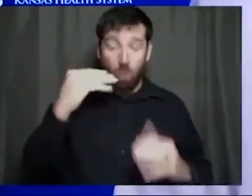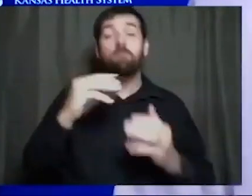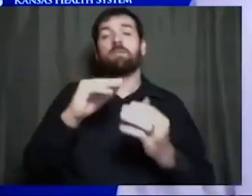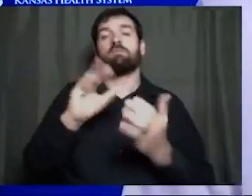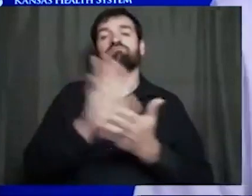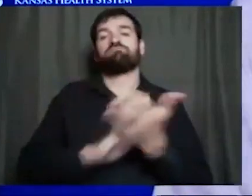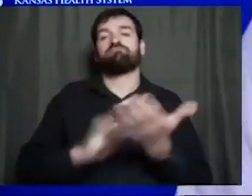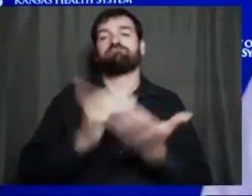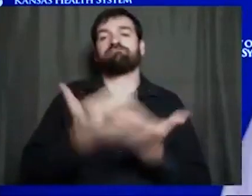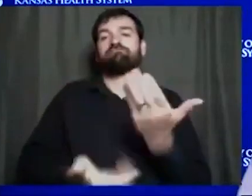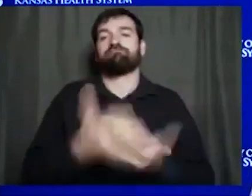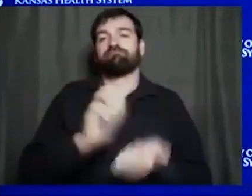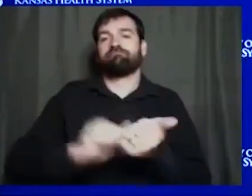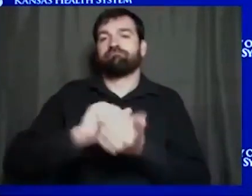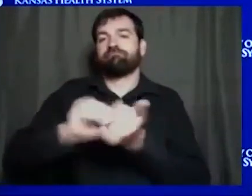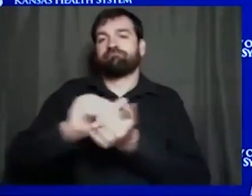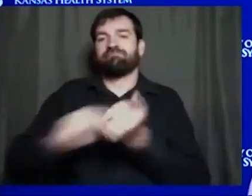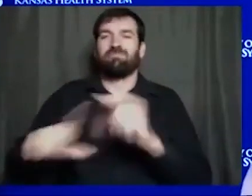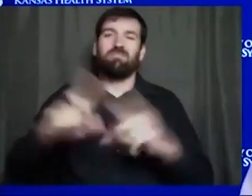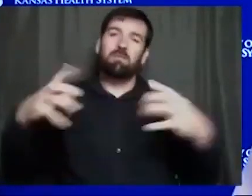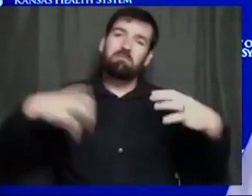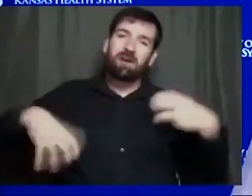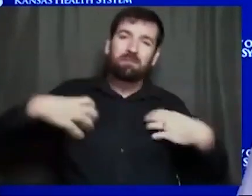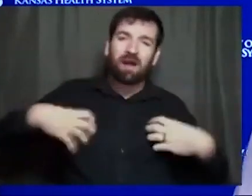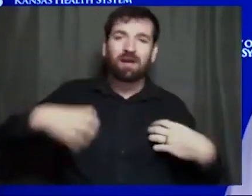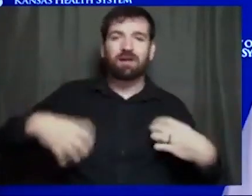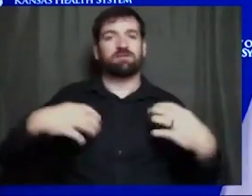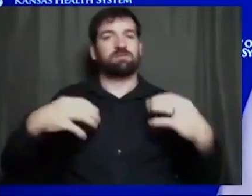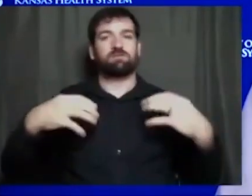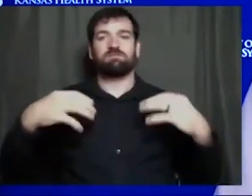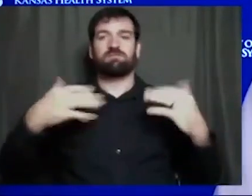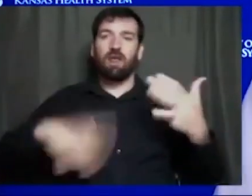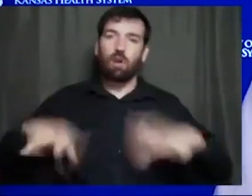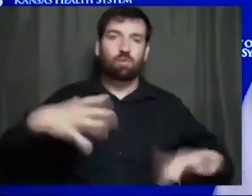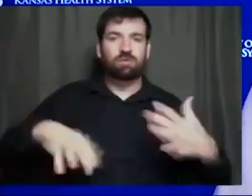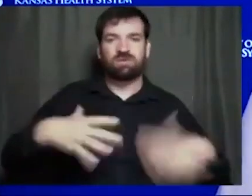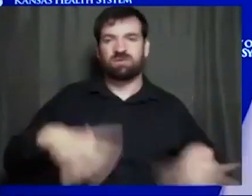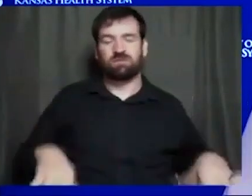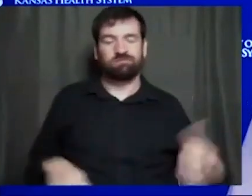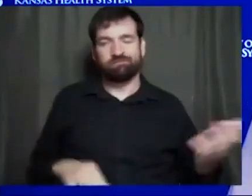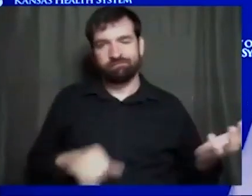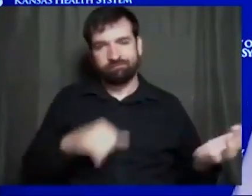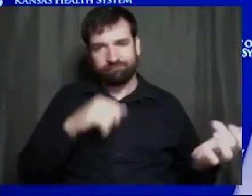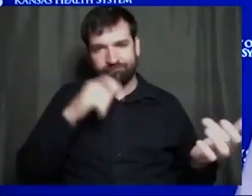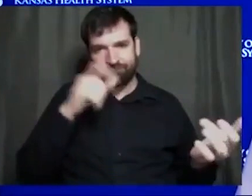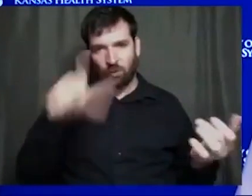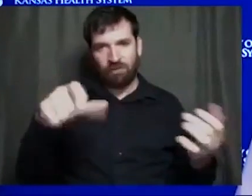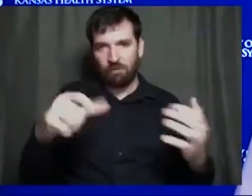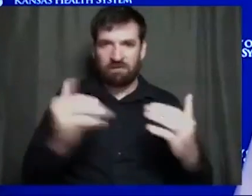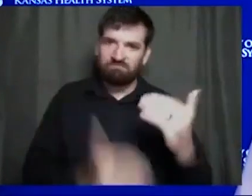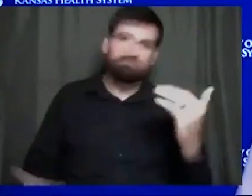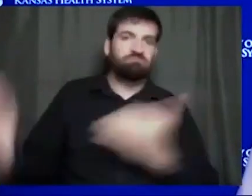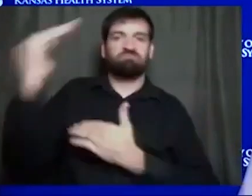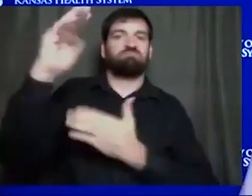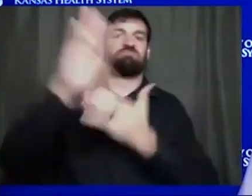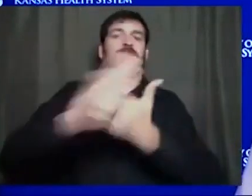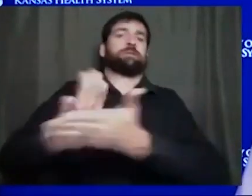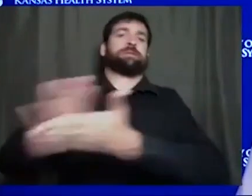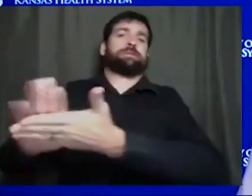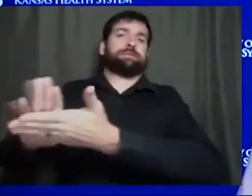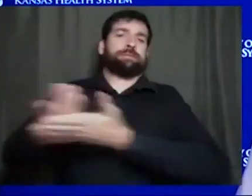as far as book bags and clothes, I don't think you have to be too overzealous in cleaning those things off. It's really those other things. And just